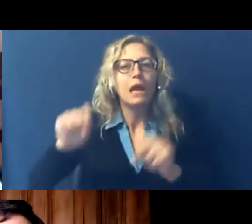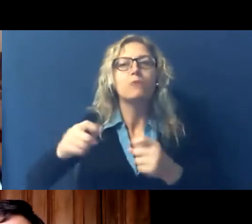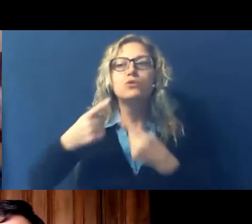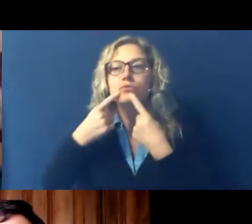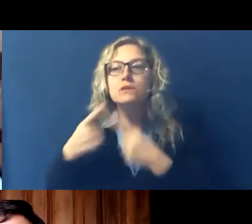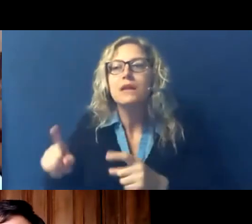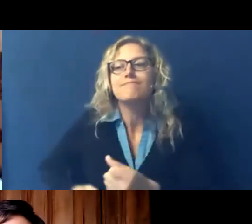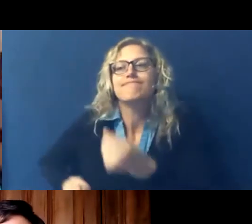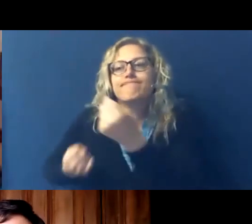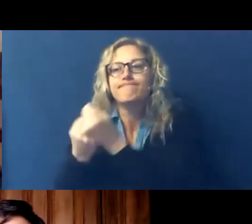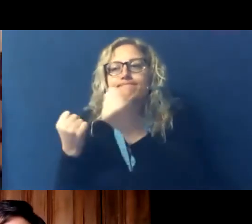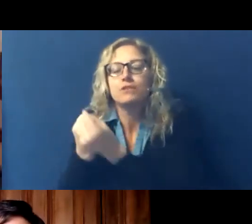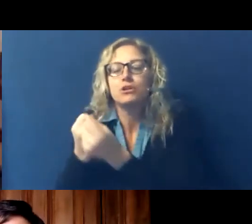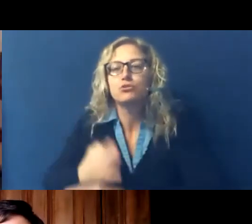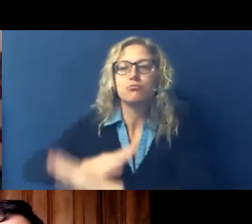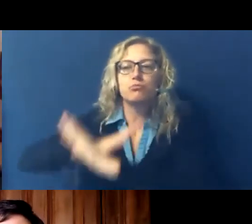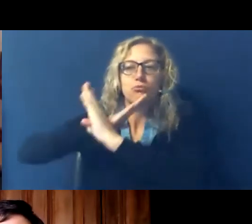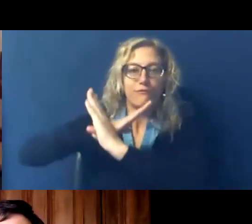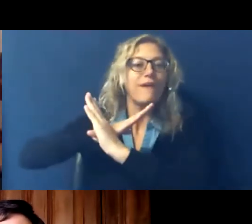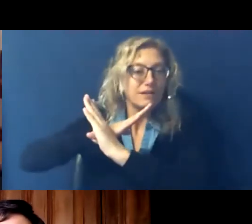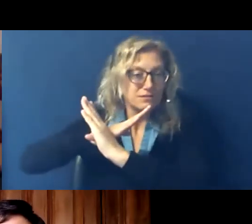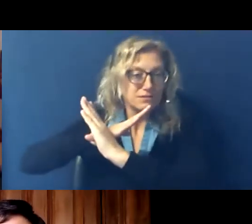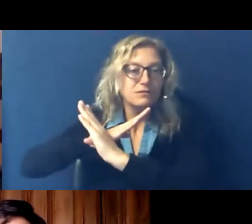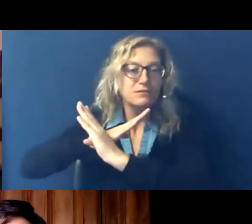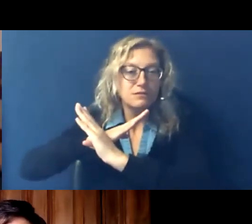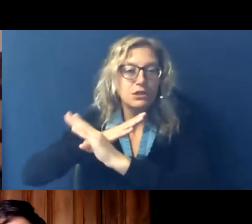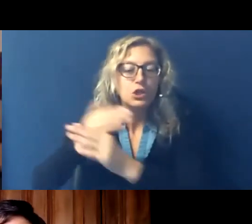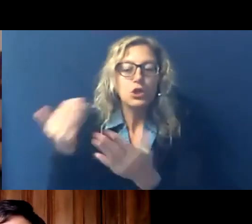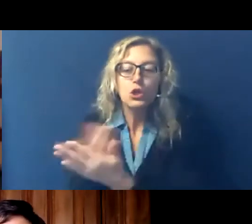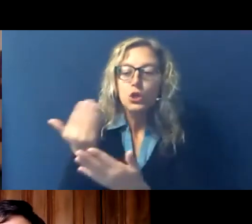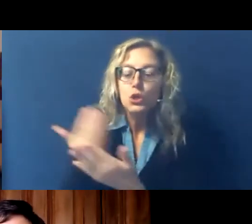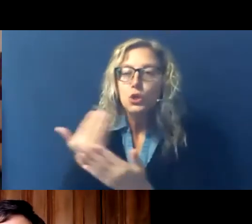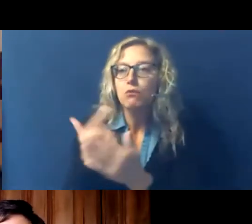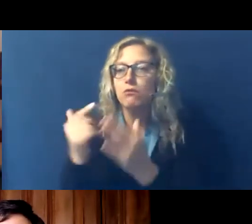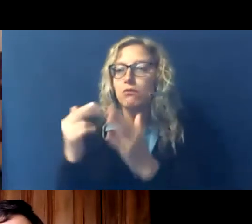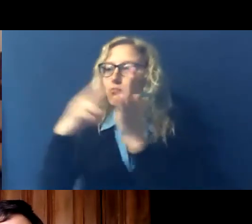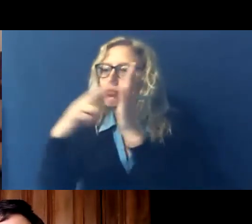successfully advocate to prevent the imposition of new restrictions on